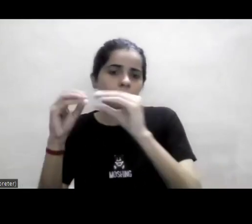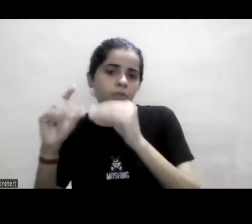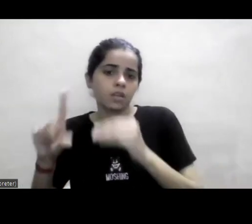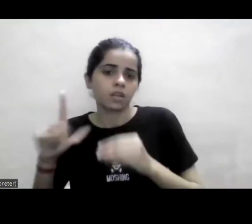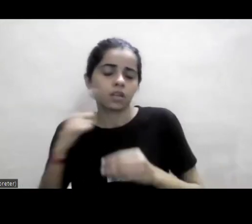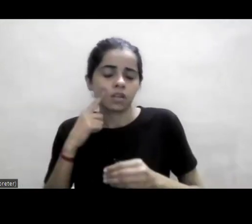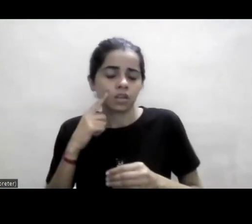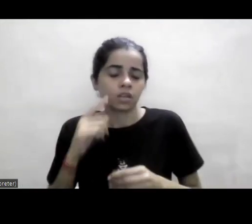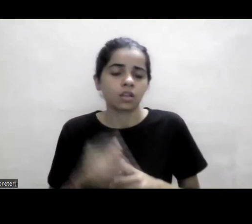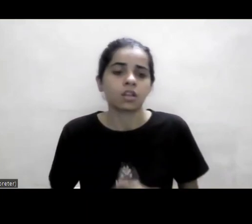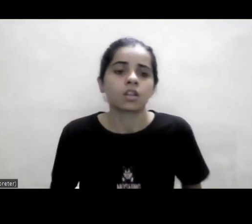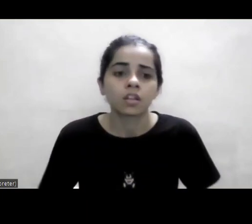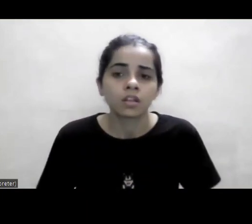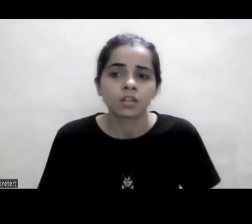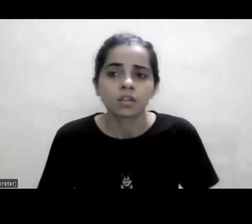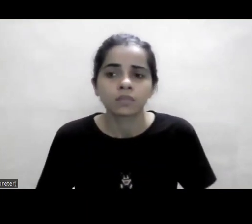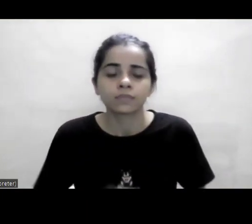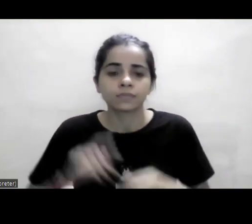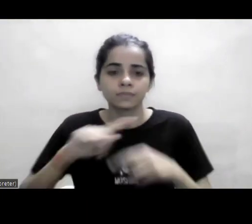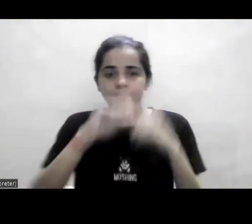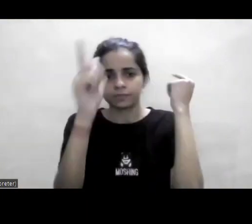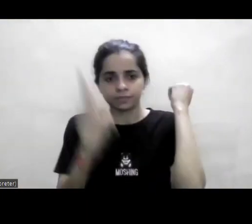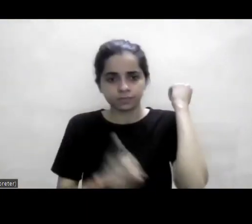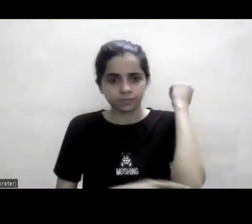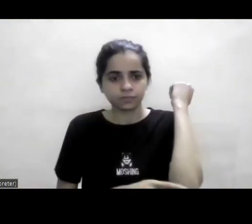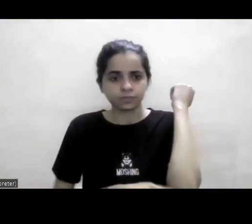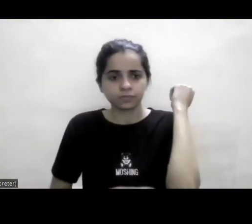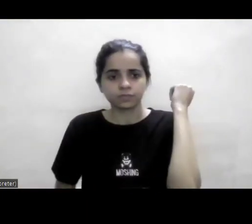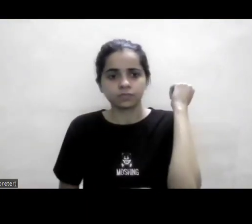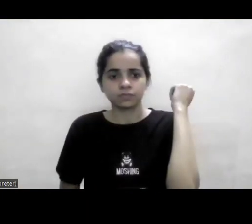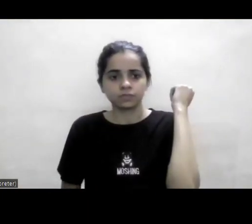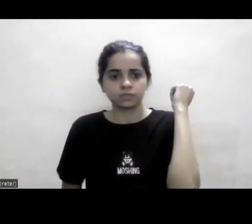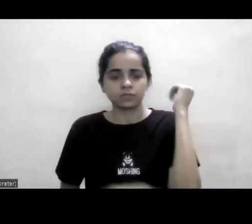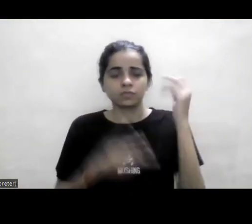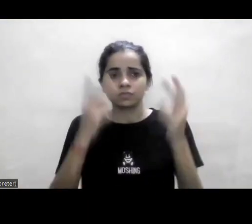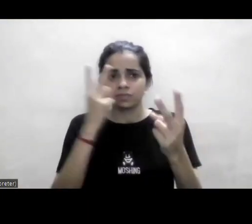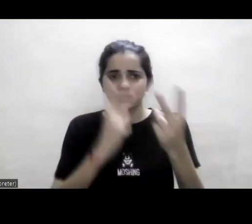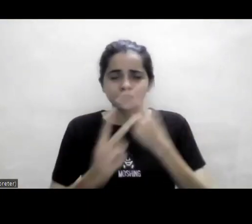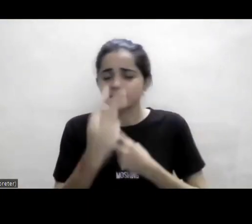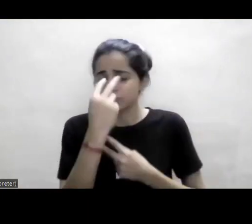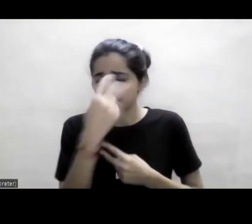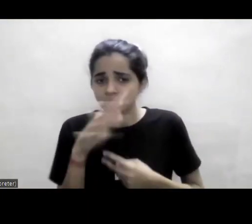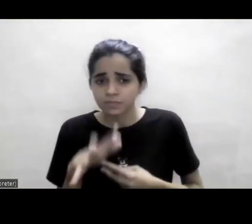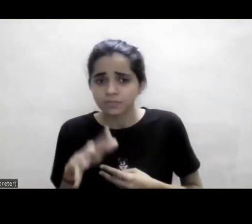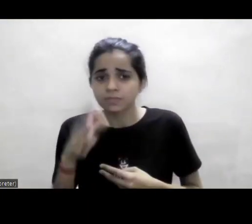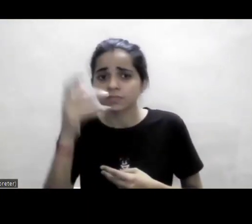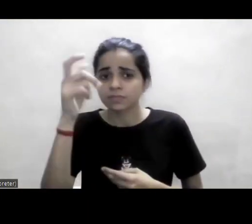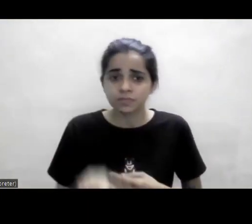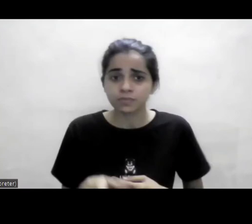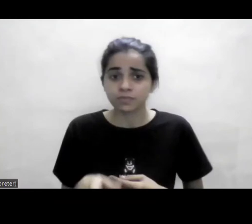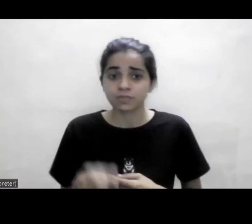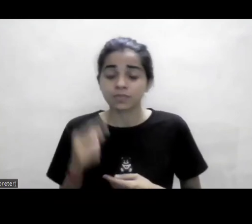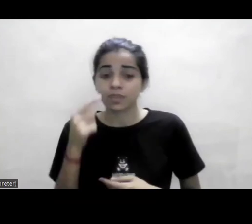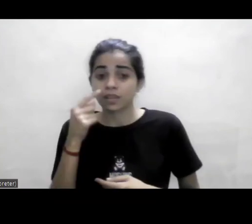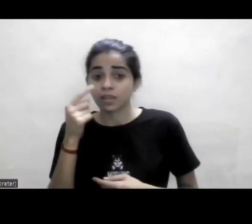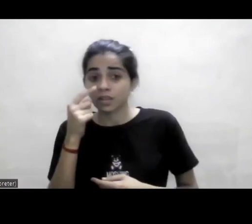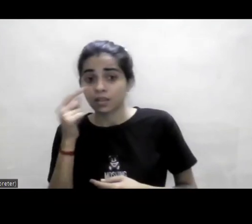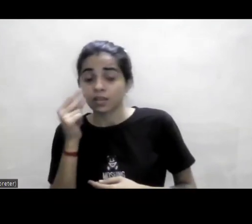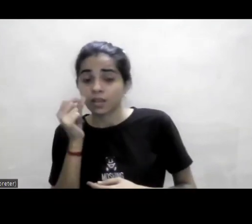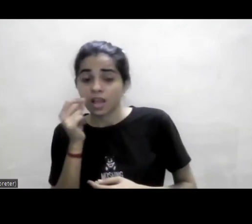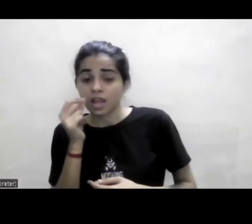both the actor and actress were visually impaired. So and the actress gets